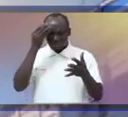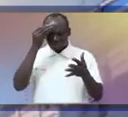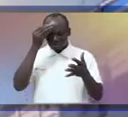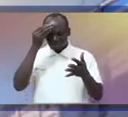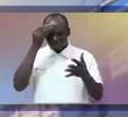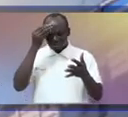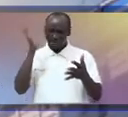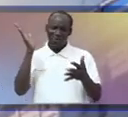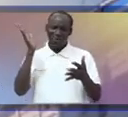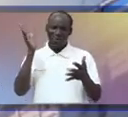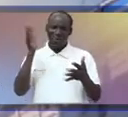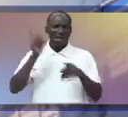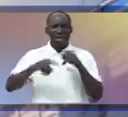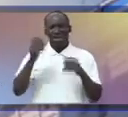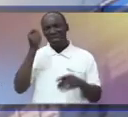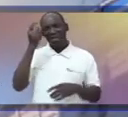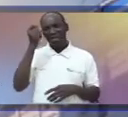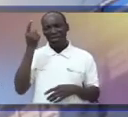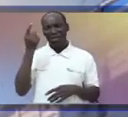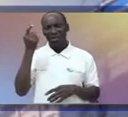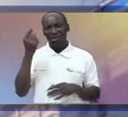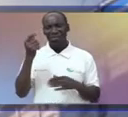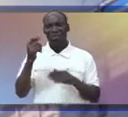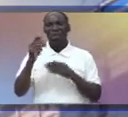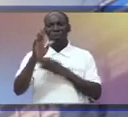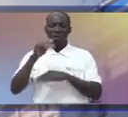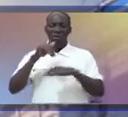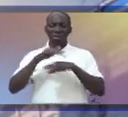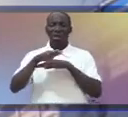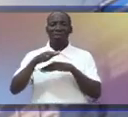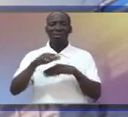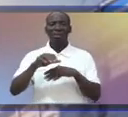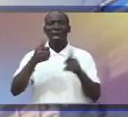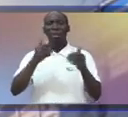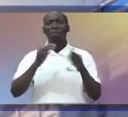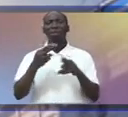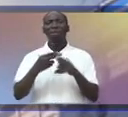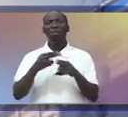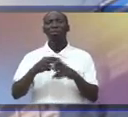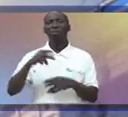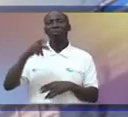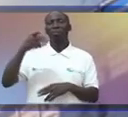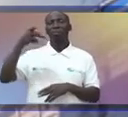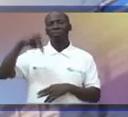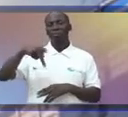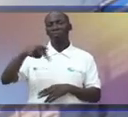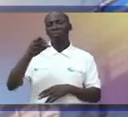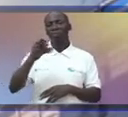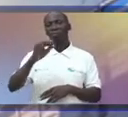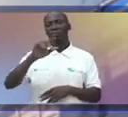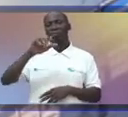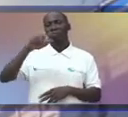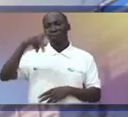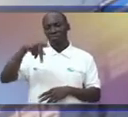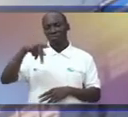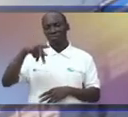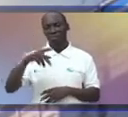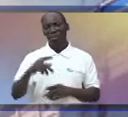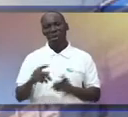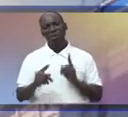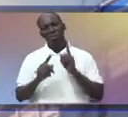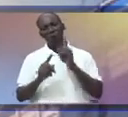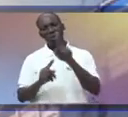ɔbɔfoɔ kɔka kyerɛ ne sɛ ɔnsɔre mfa gaza kwan so ɔsii kwan so honhom kronkron ka kyerɛ ne sɛ teaseɛnam no a ɛɛkɔ no twepi